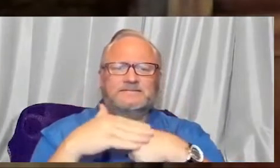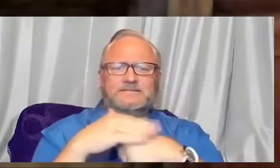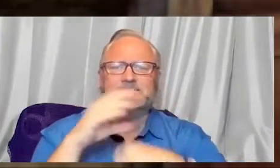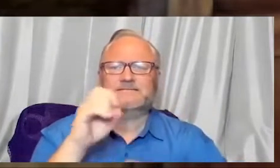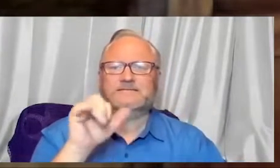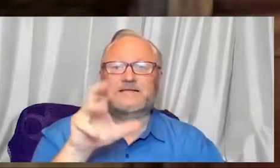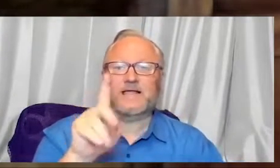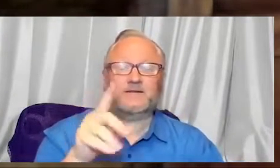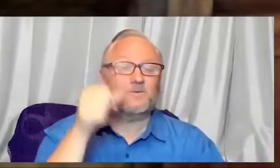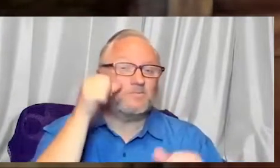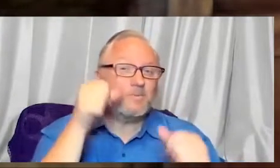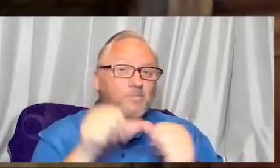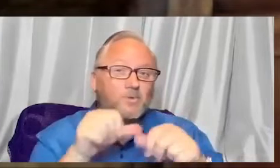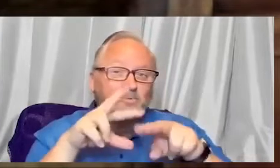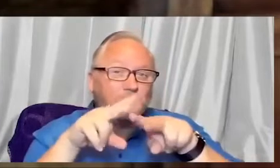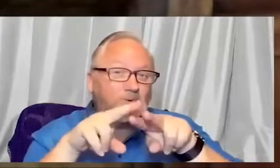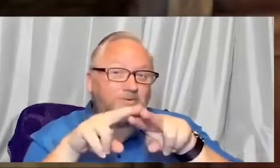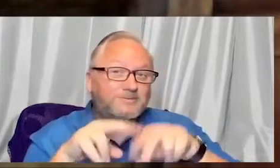salt.